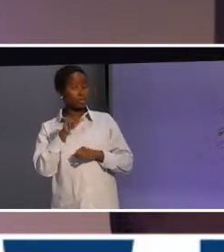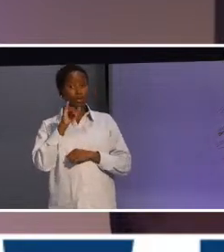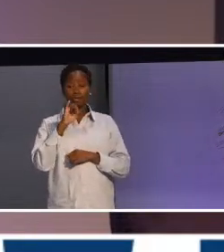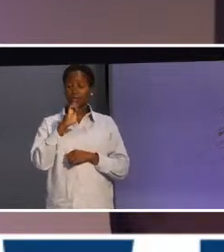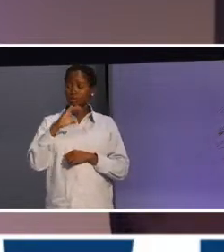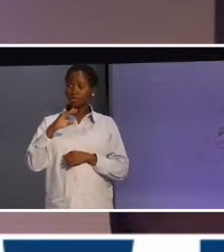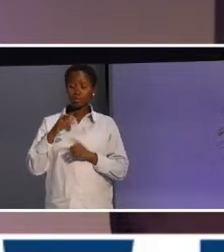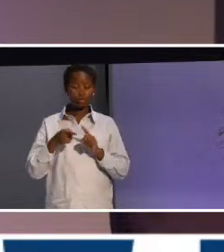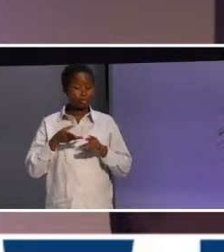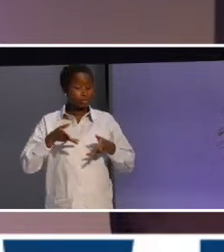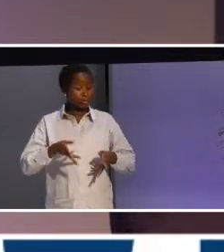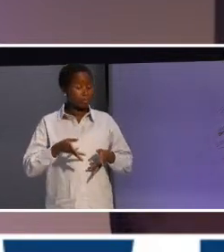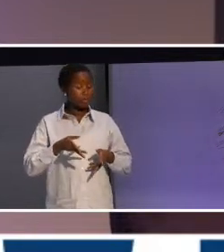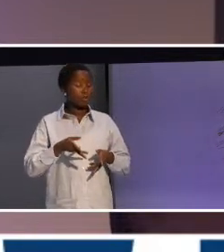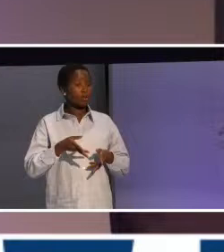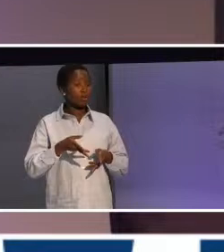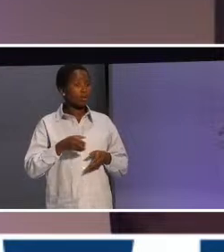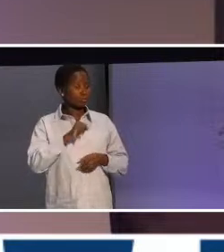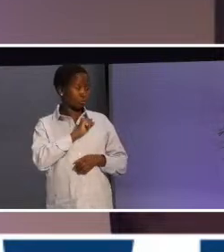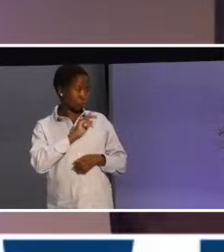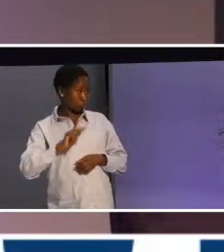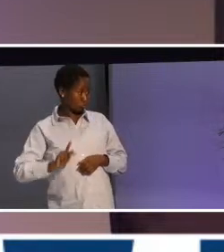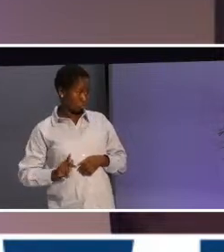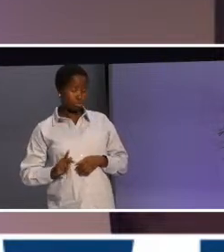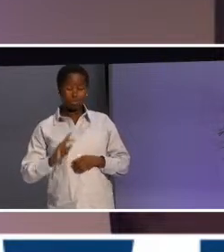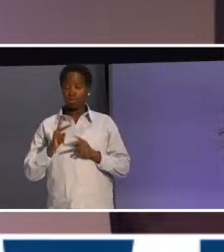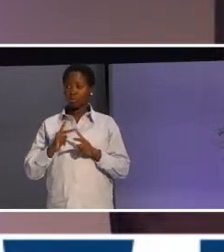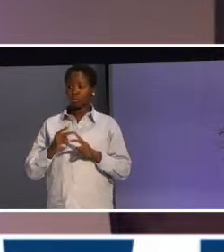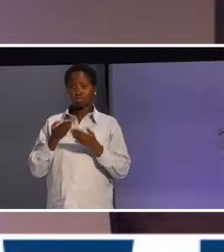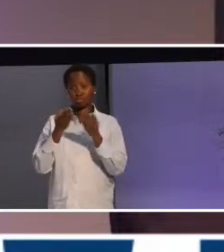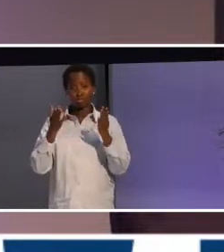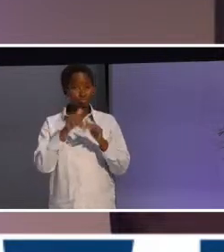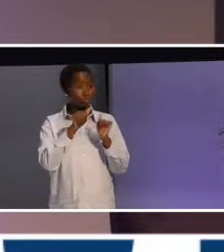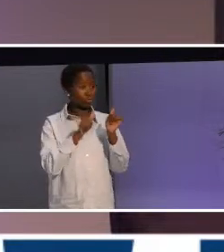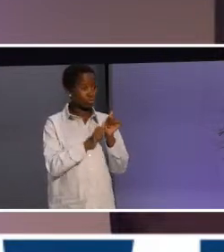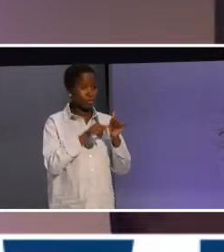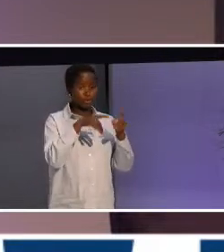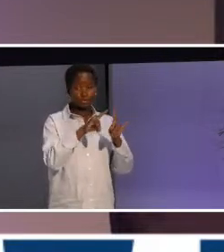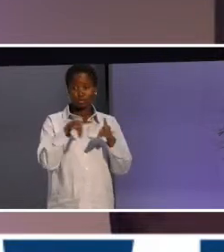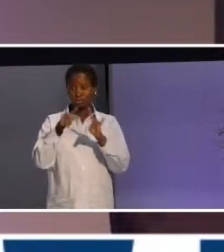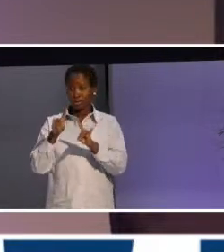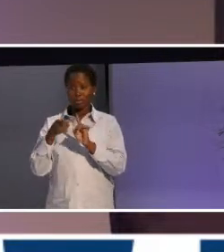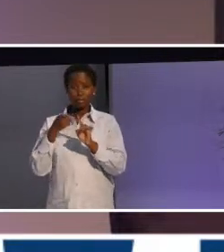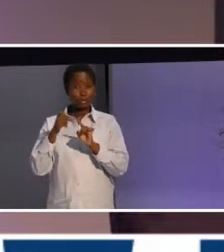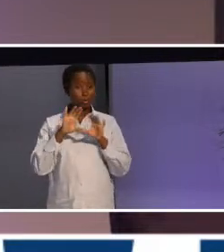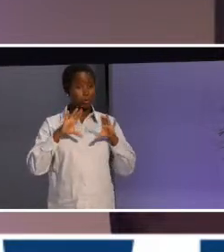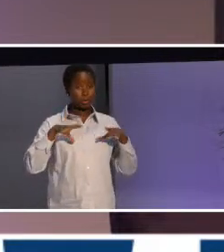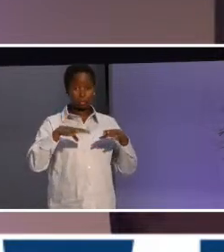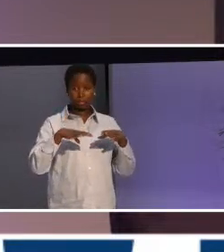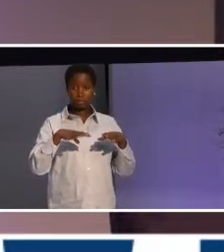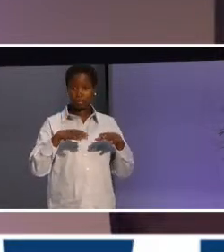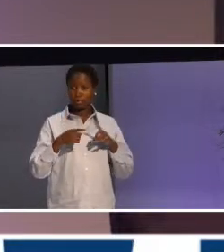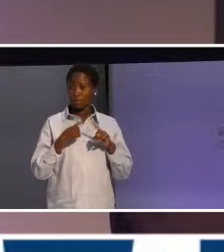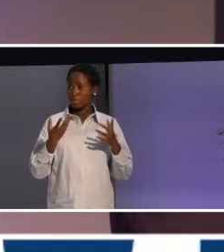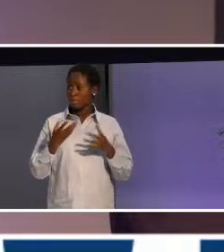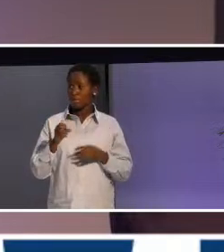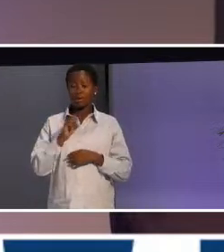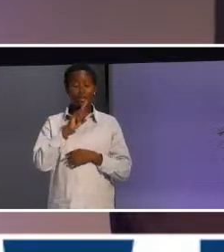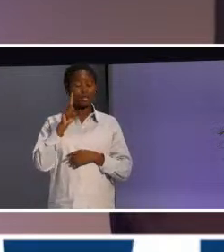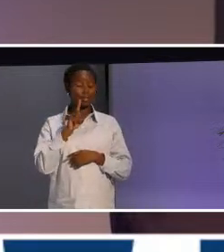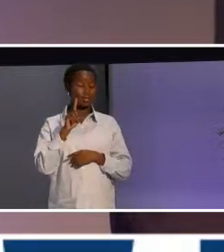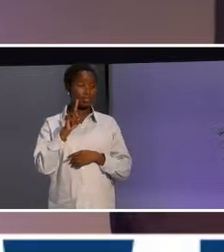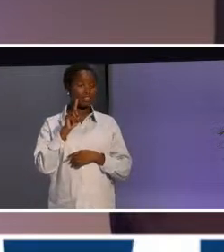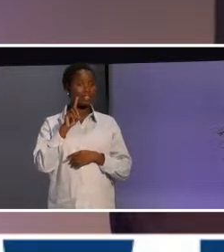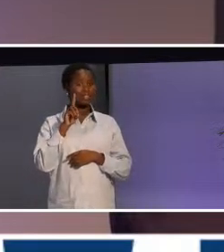Vice Chairperson of AWEB, and fellow Vice Chairpersons, Commissioners of present here and of South